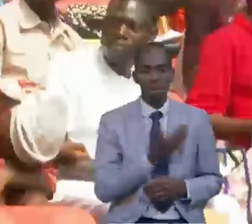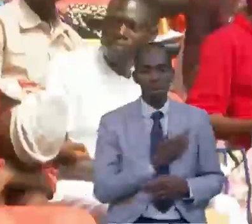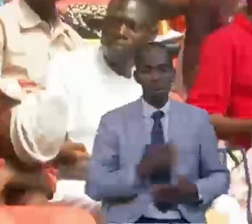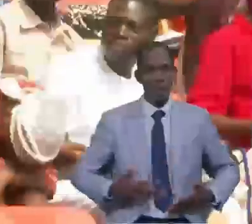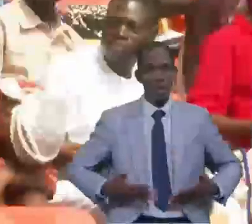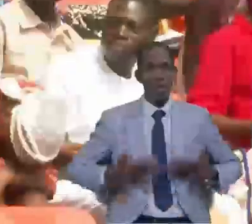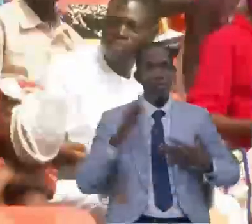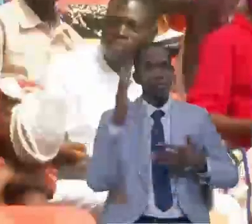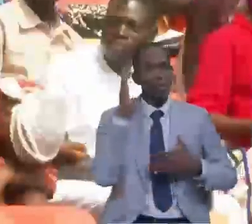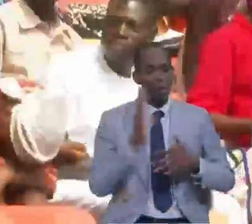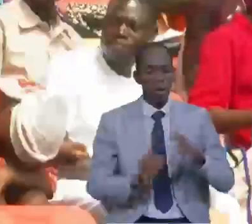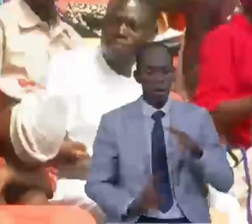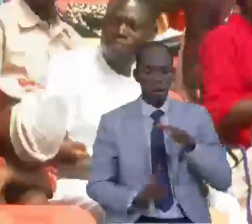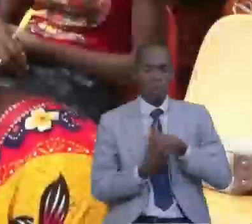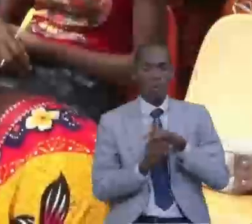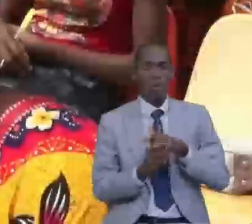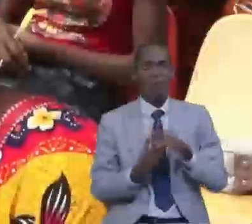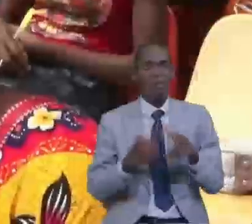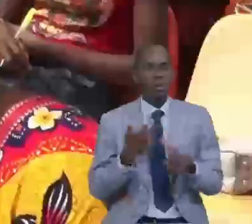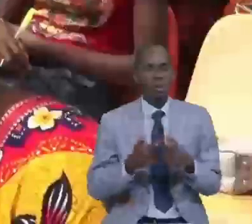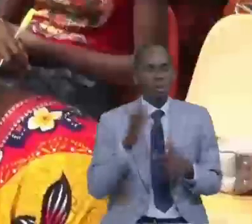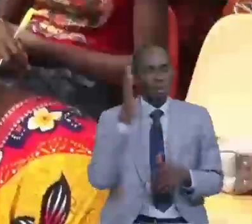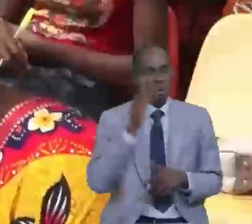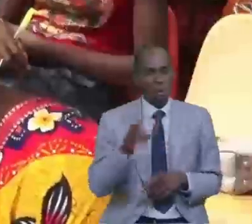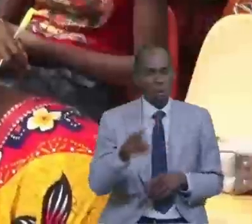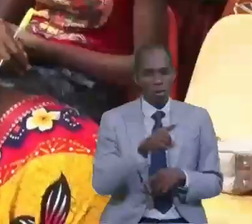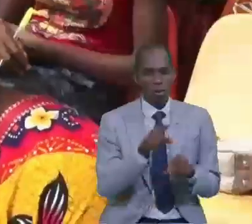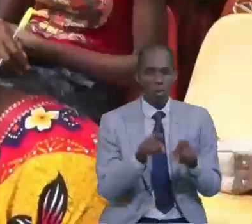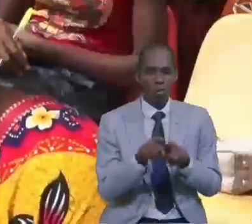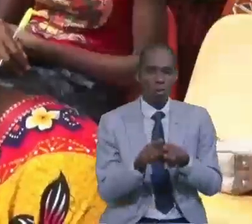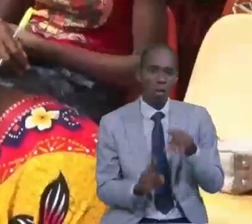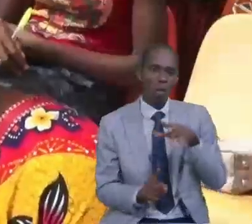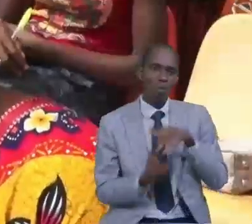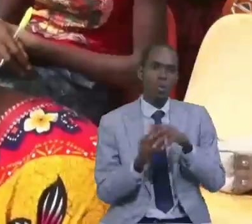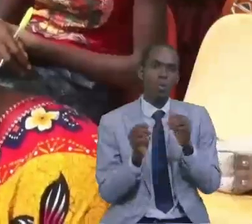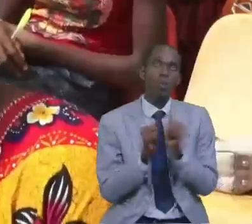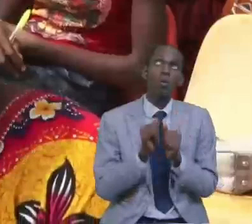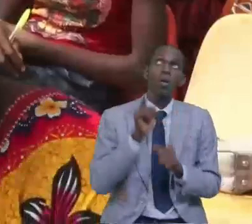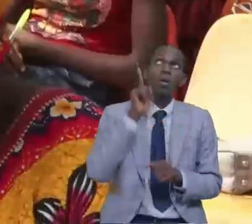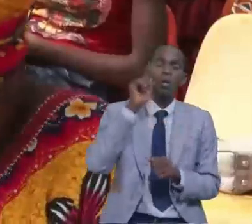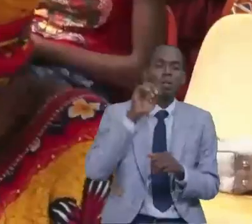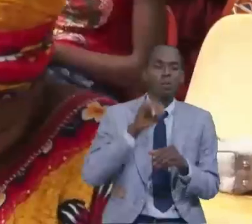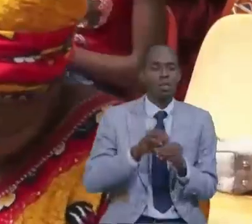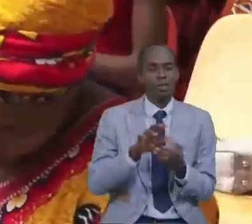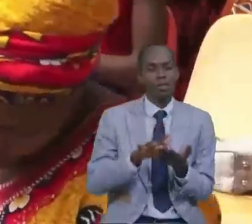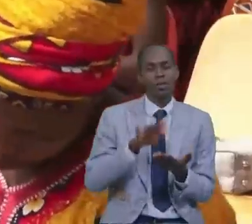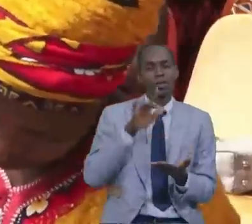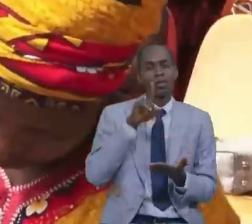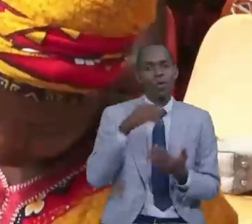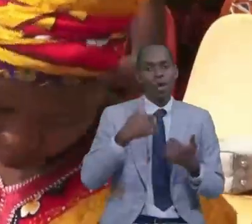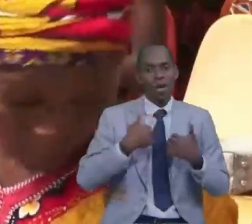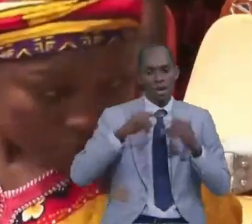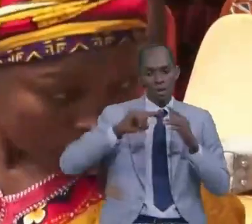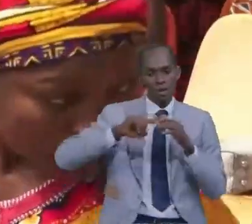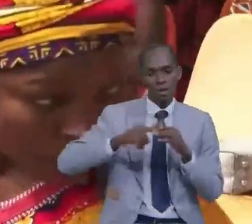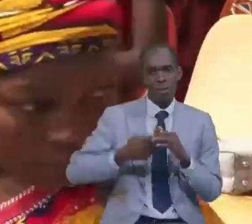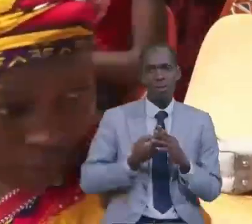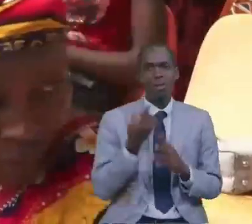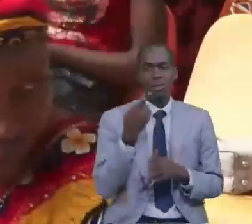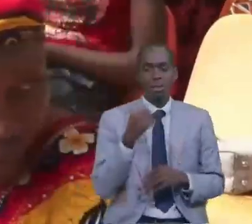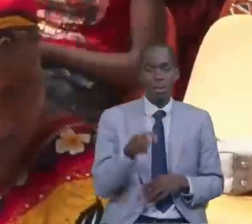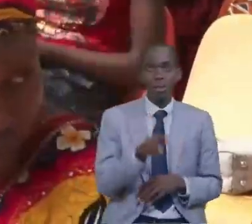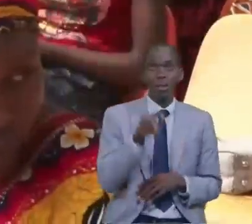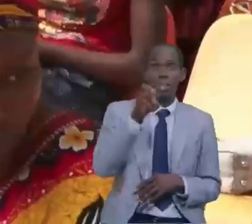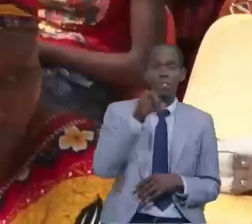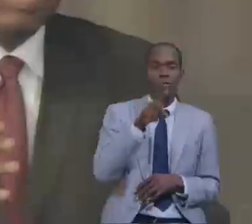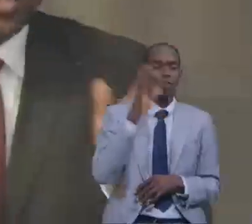started in grace, you will end in glory. You have started with Christ, you will